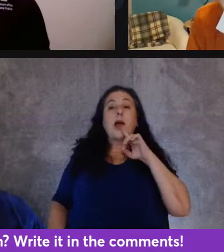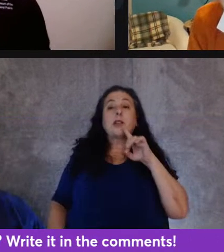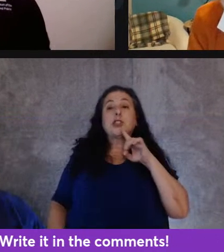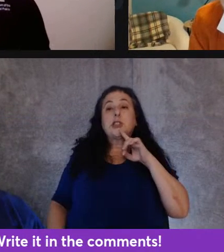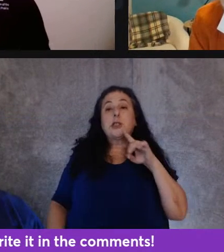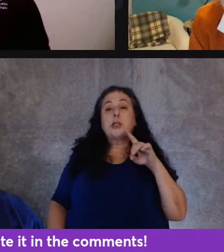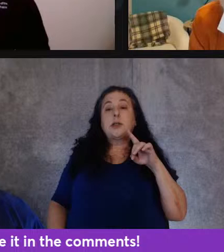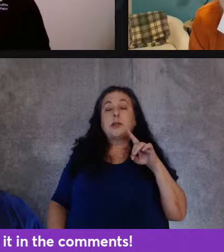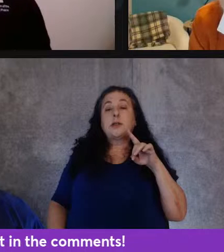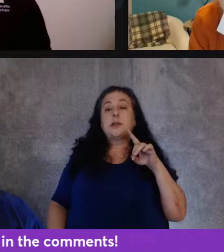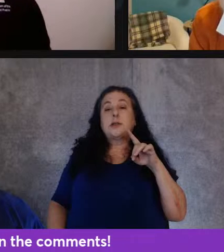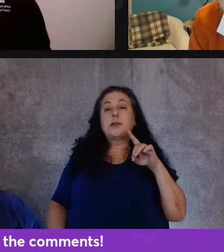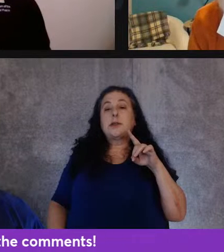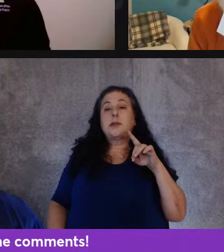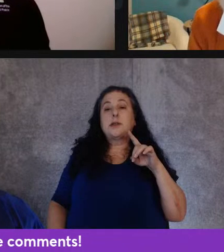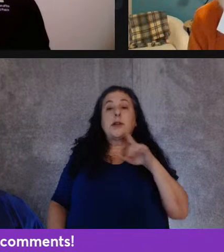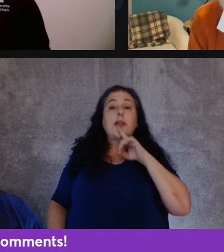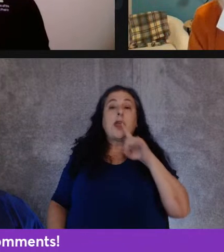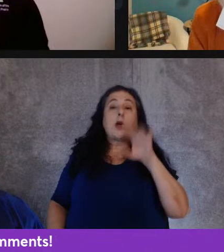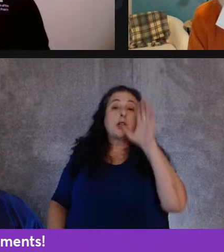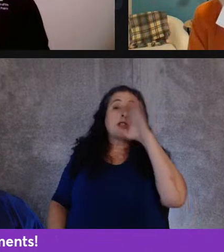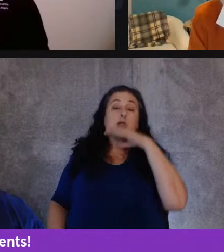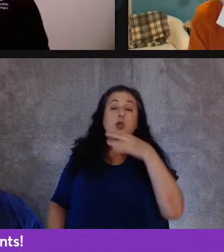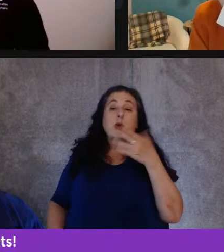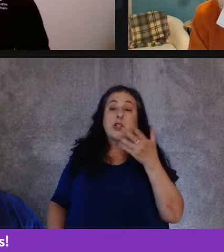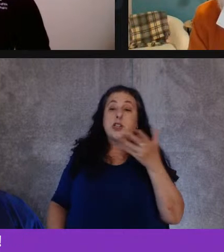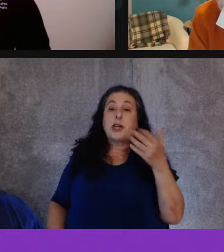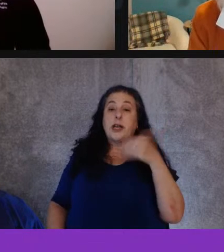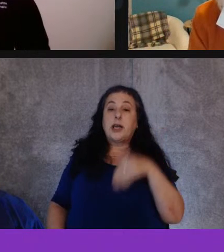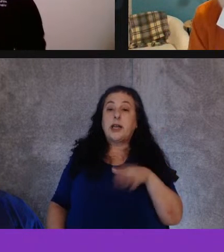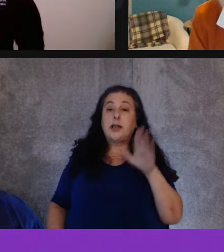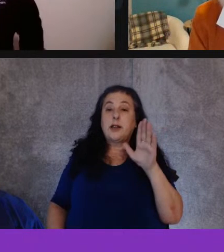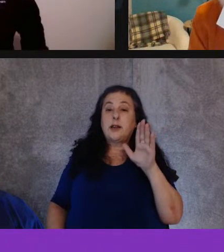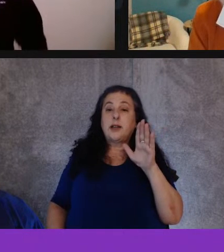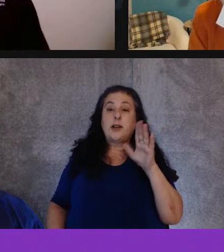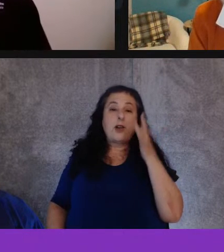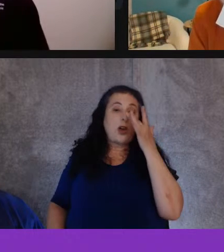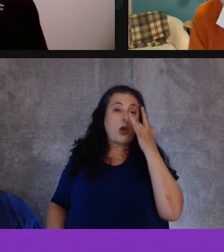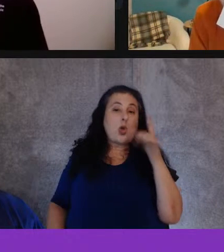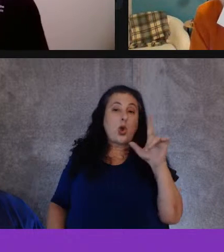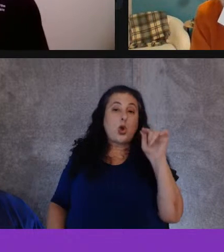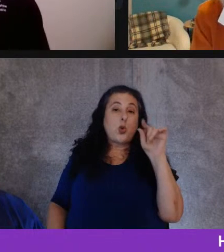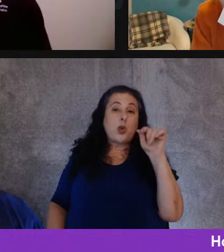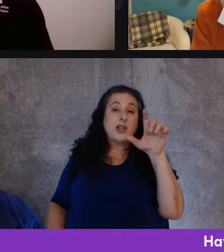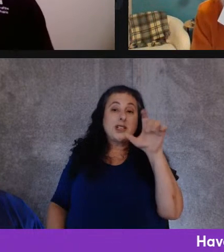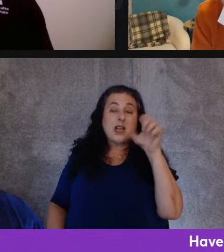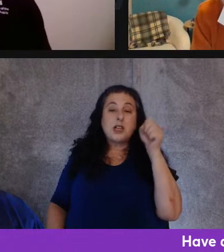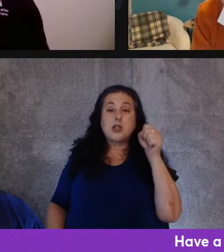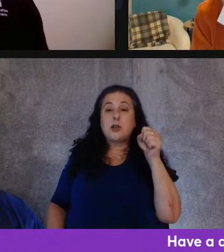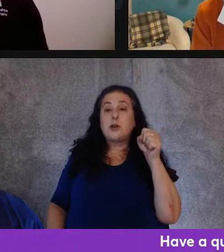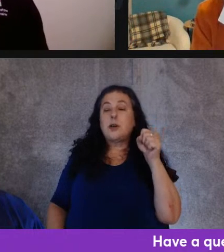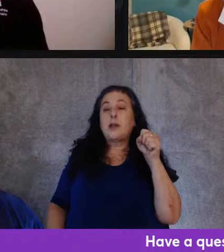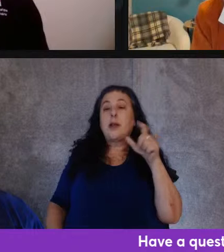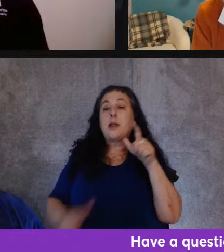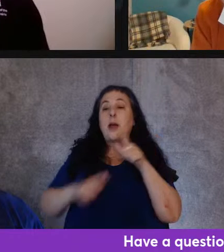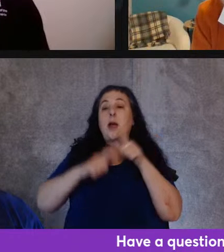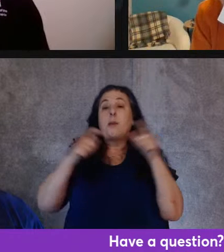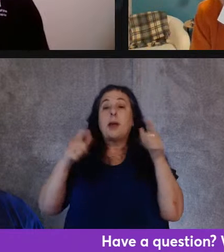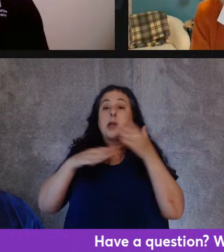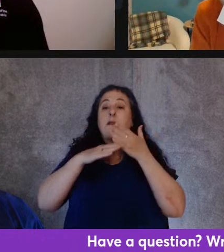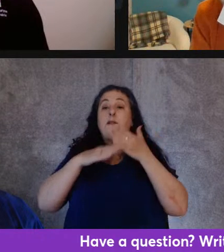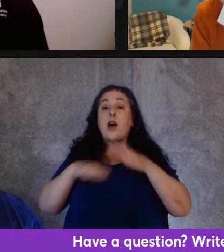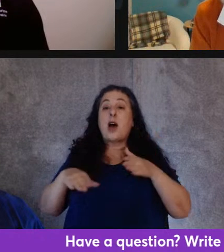So there's a strange thing in the early 20th century. There's a pretty big